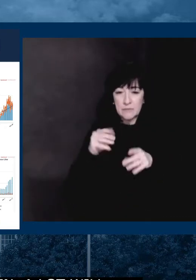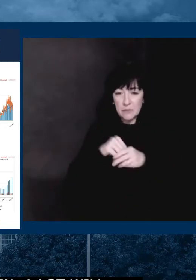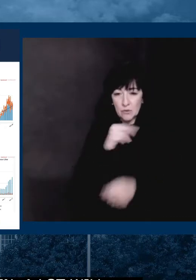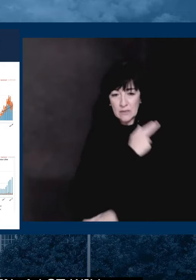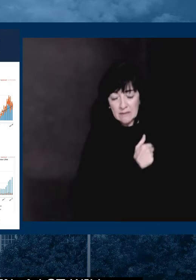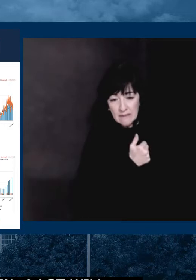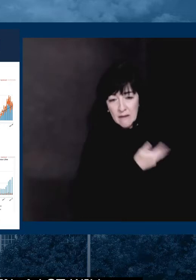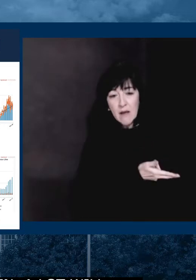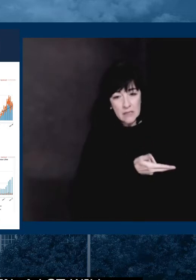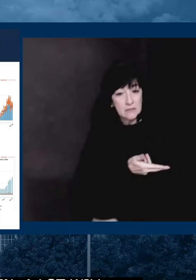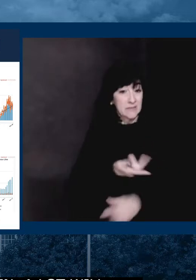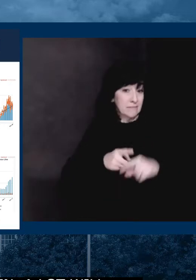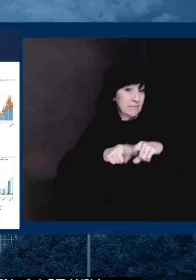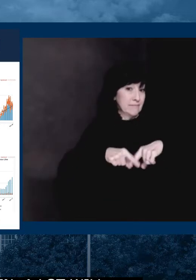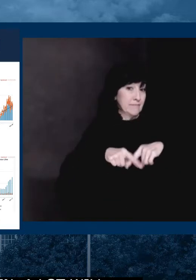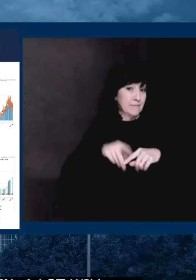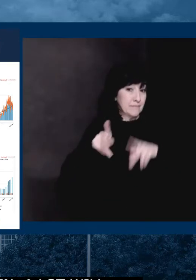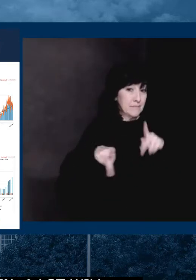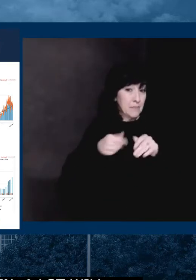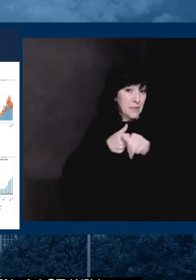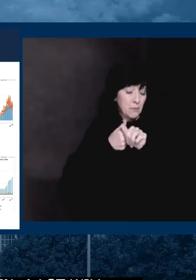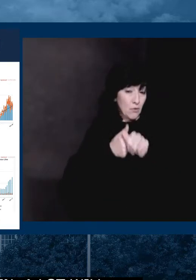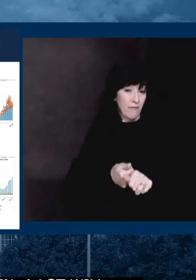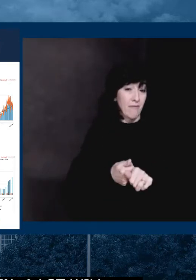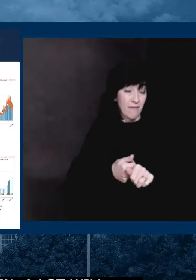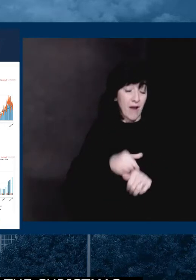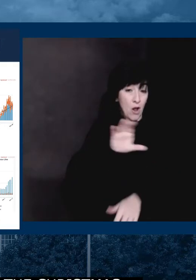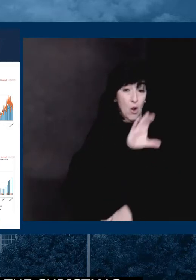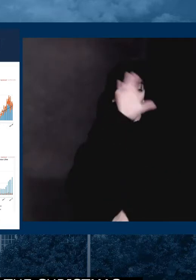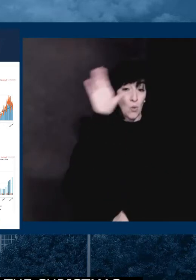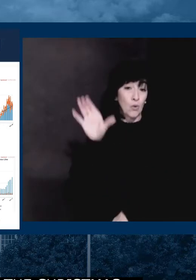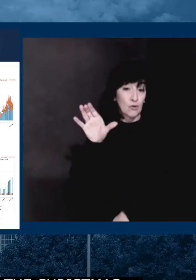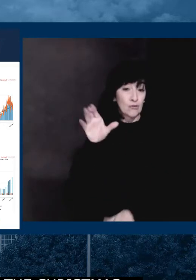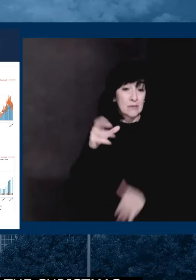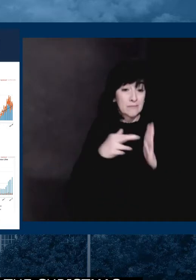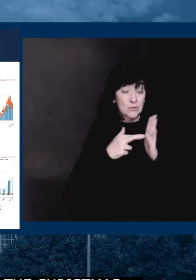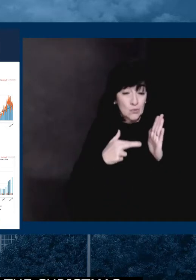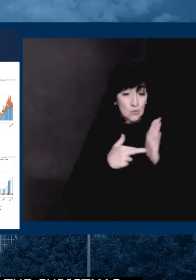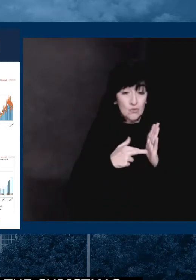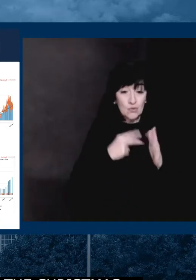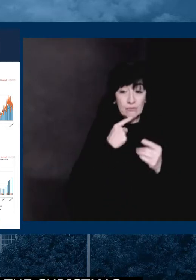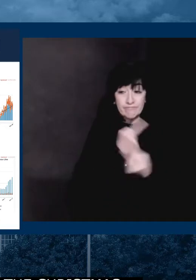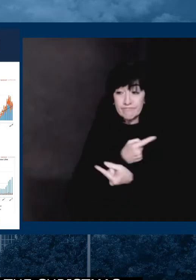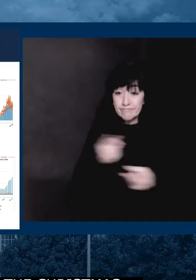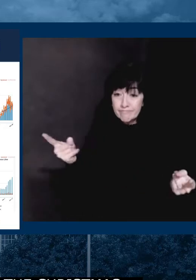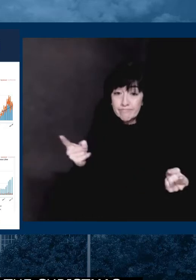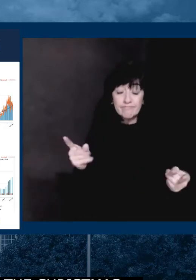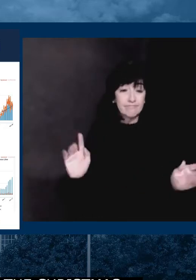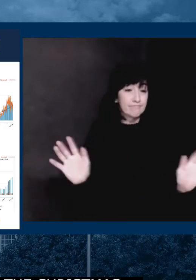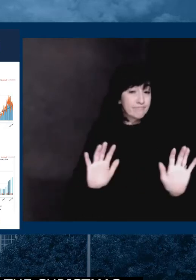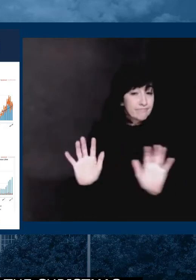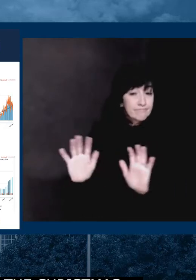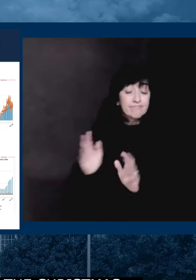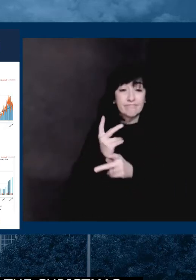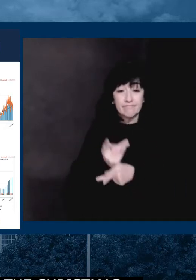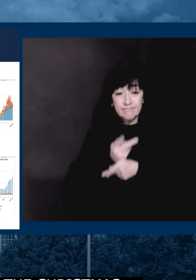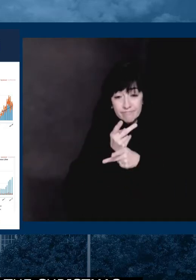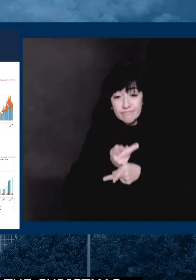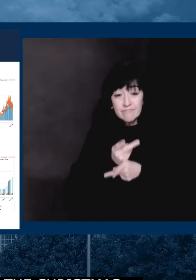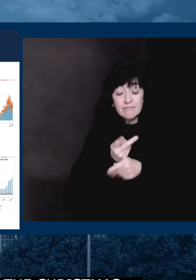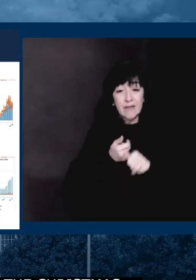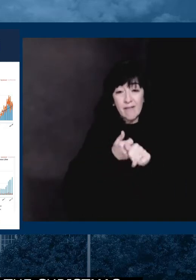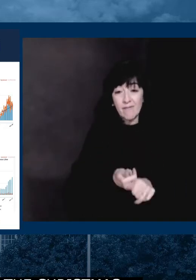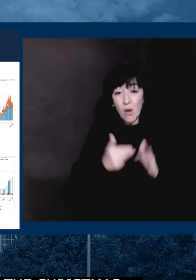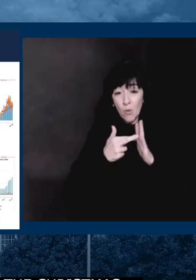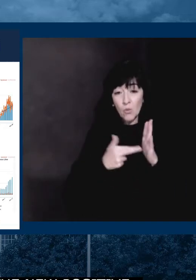the Christmas holidays. There on the top far right, you can see new positive cases. Obviously, we weren't doing nearly the amount